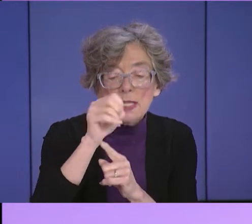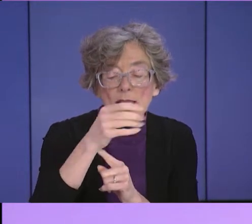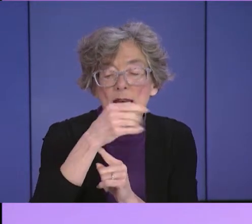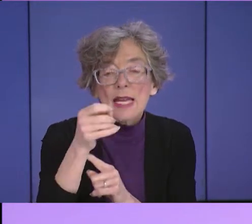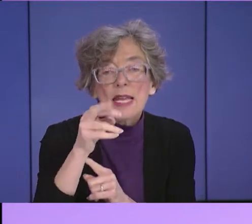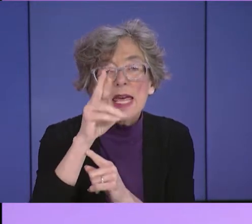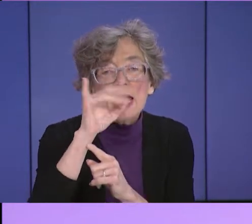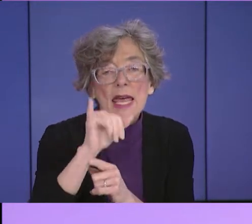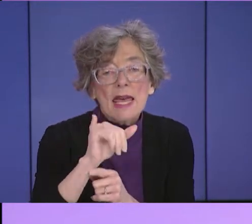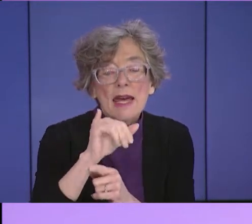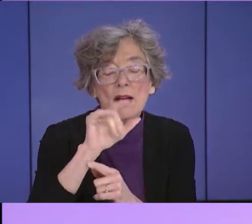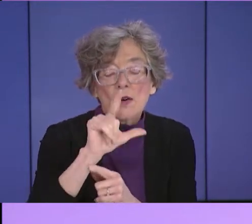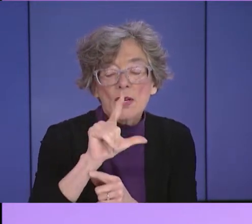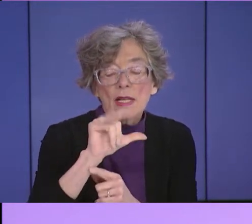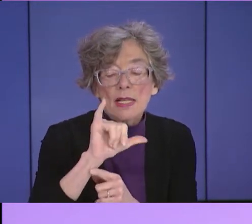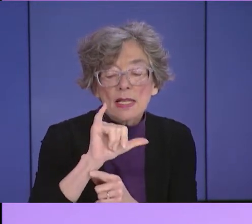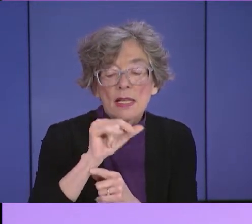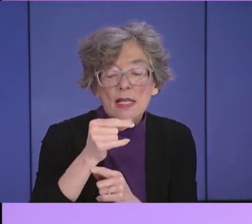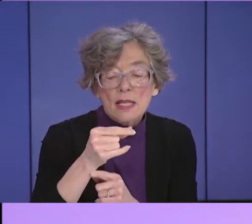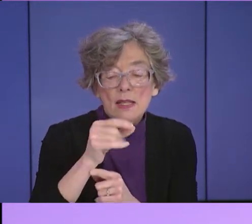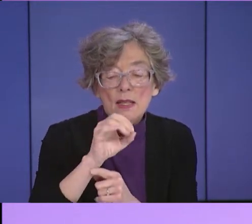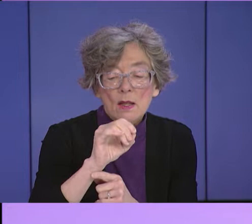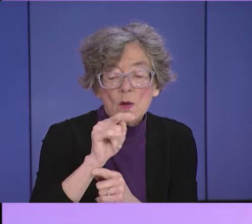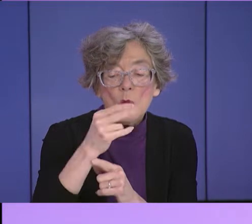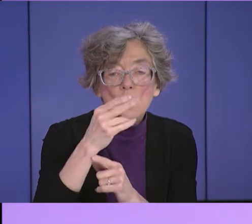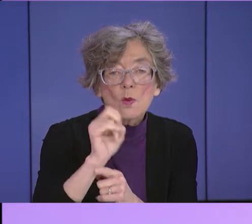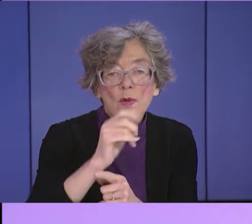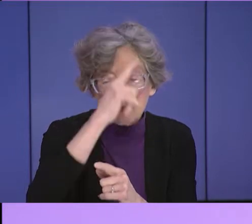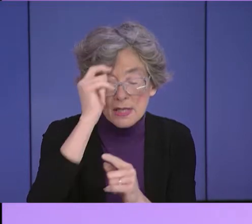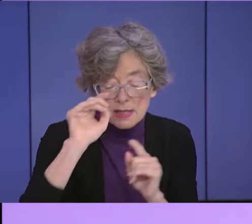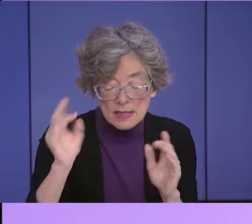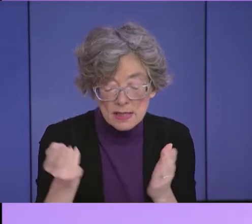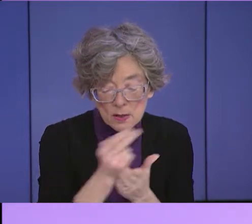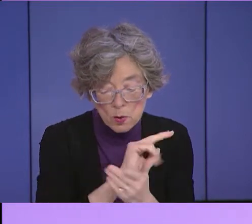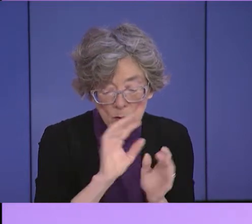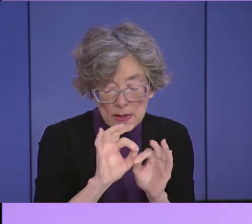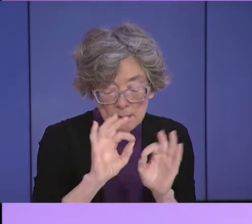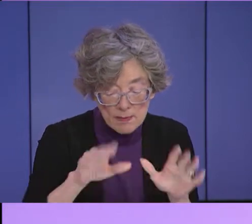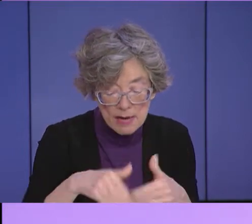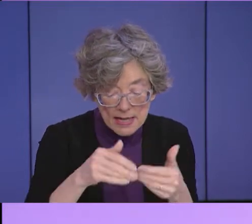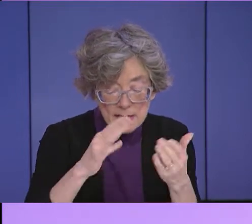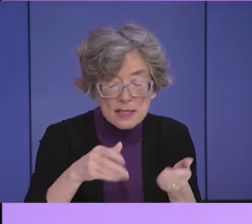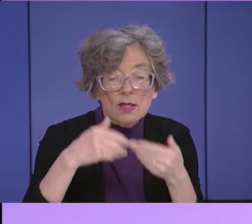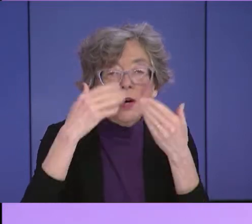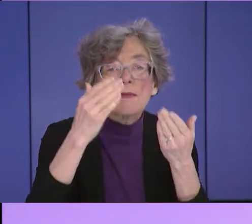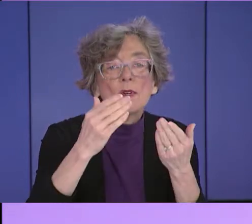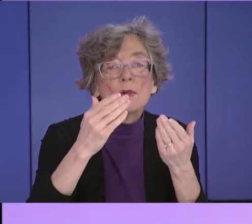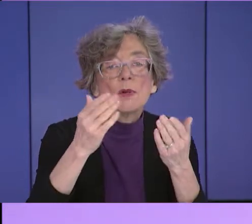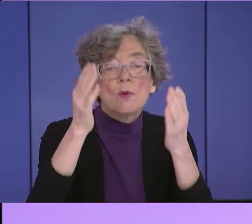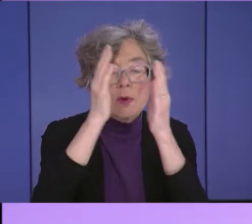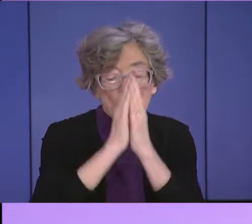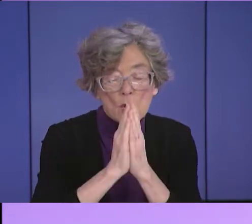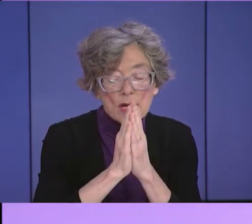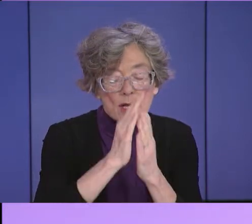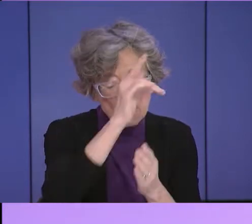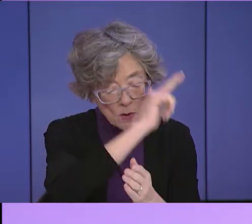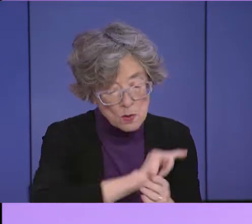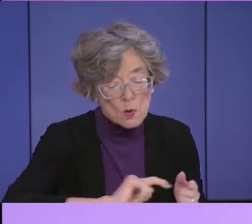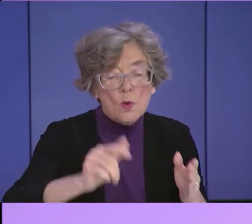and we pray for Jacqueline and Harry Lithgow, for whom this Holy Mass is offered, let us pray to the